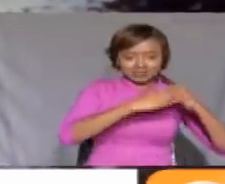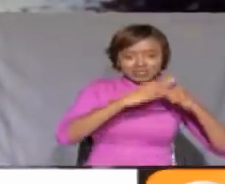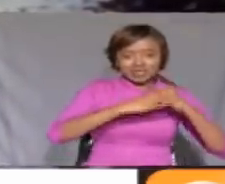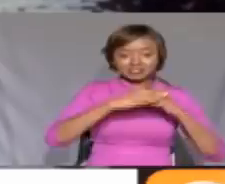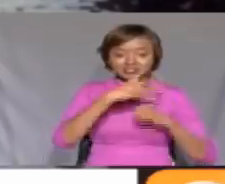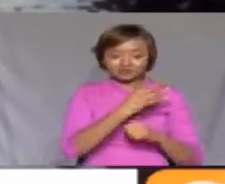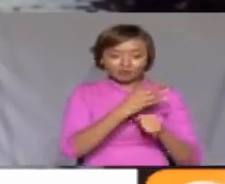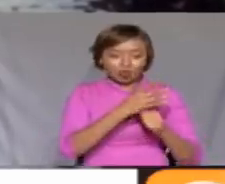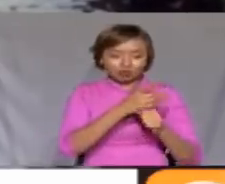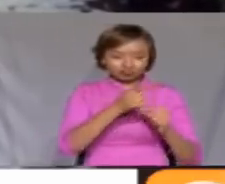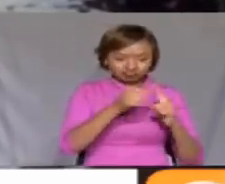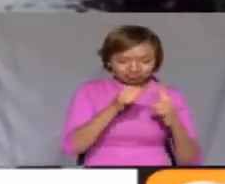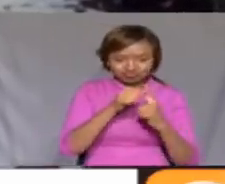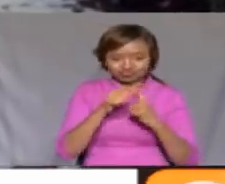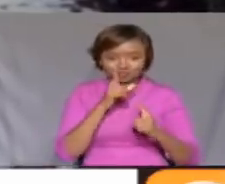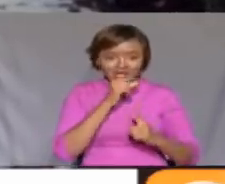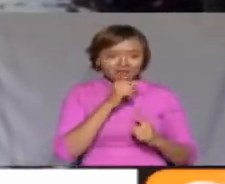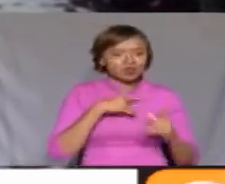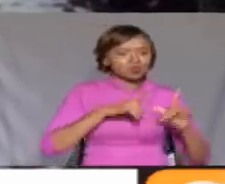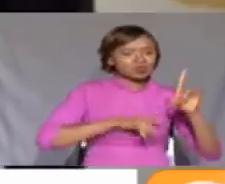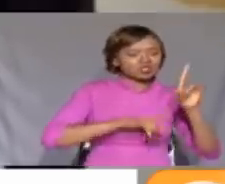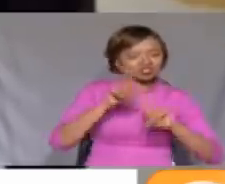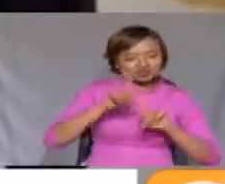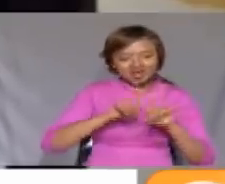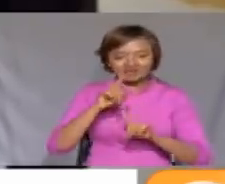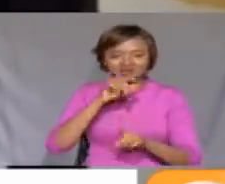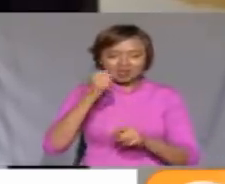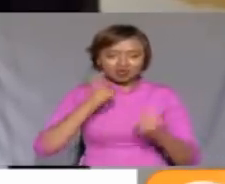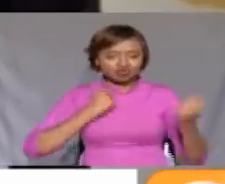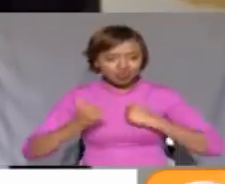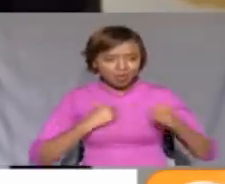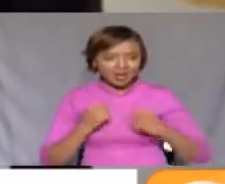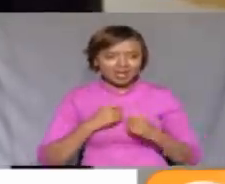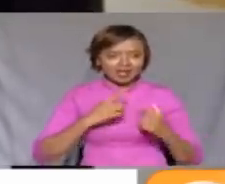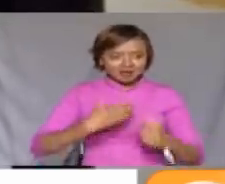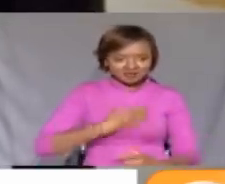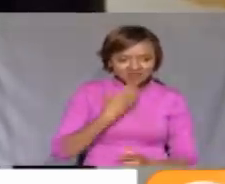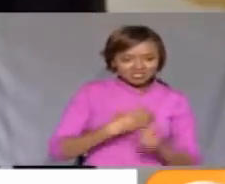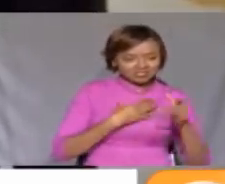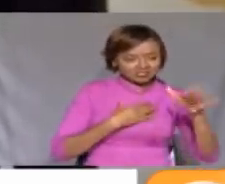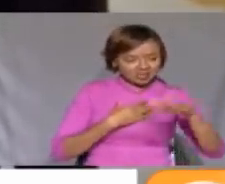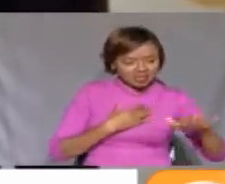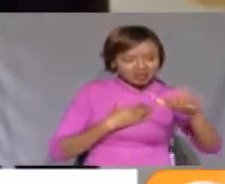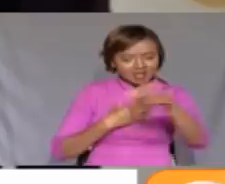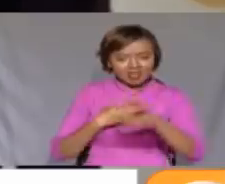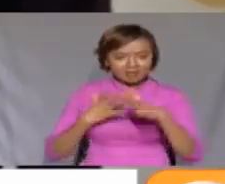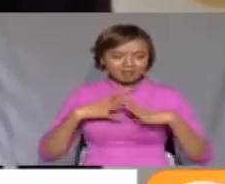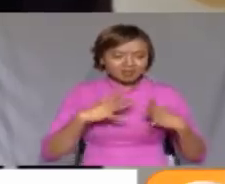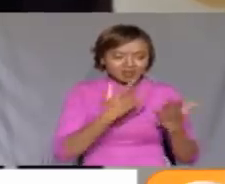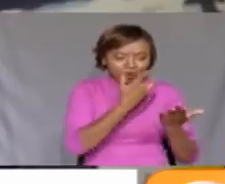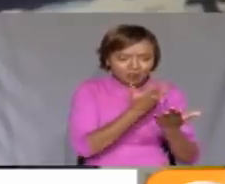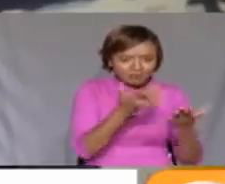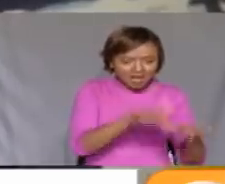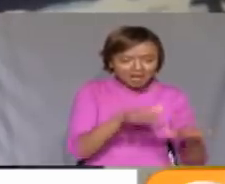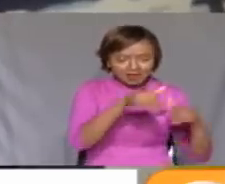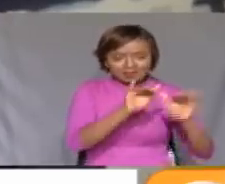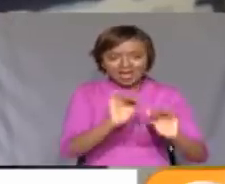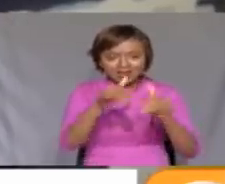genocide. We traveled across Rwanda, visiting the genocide memorial sites, and all the